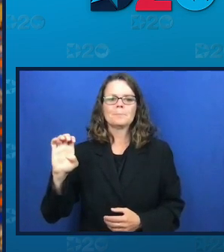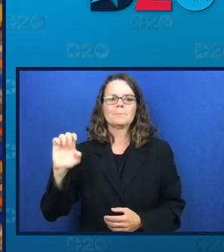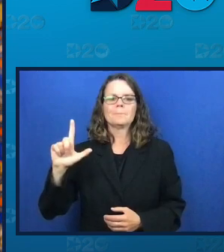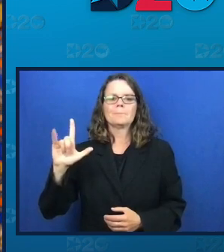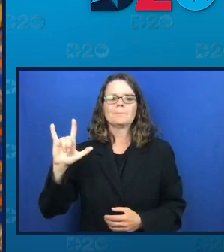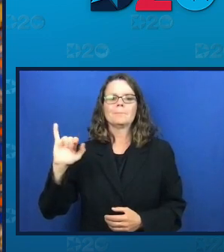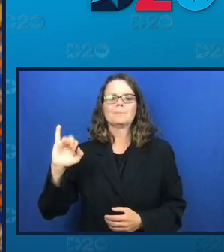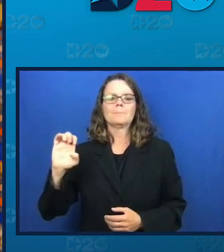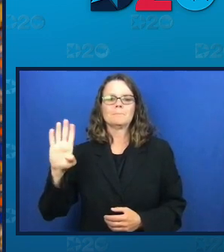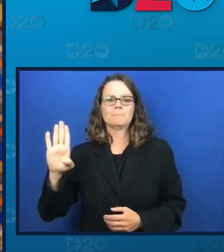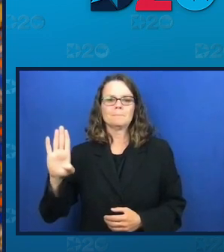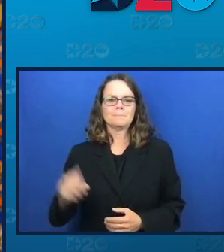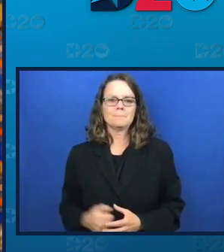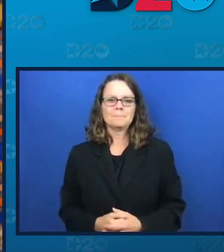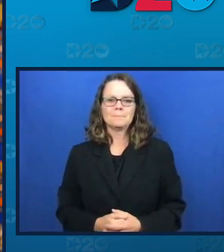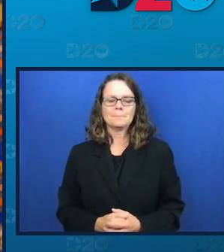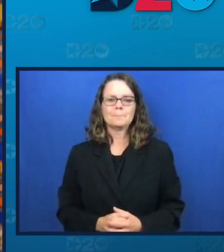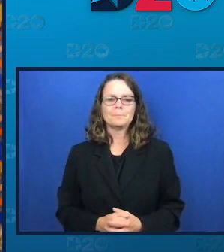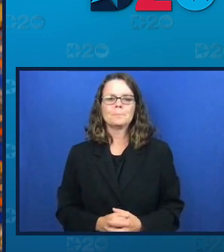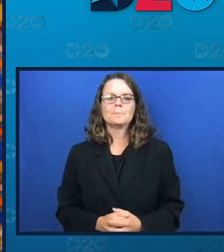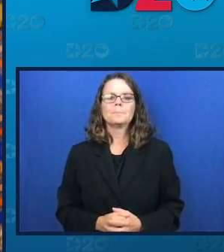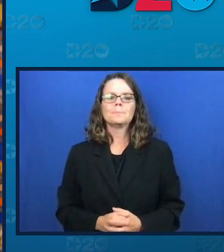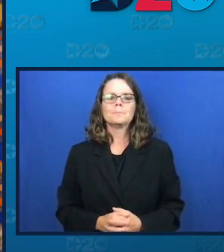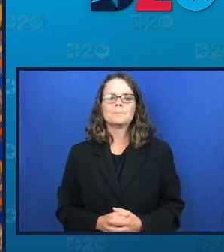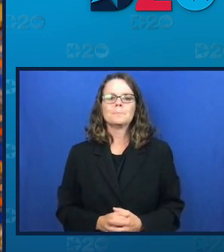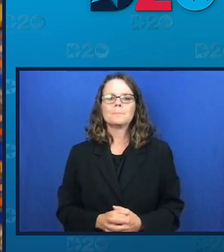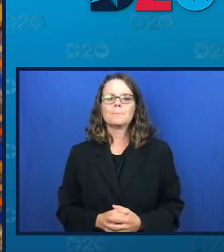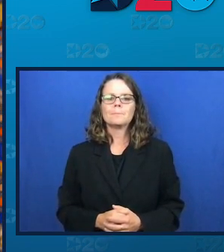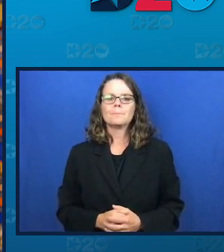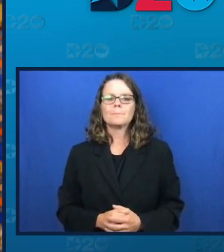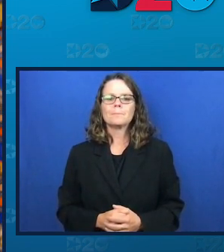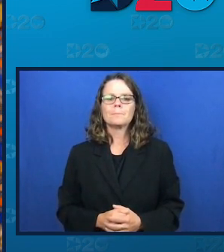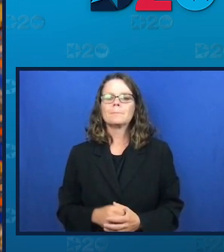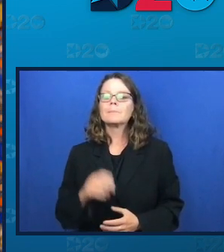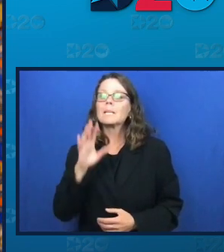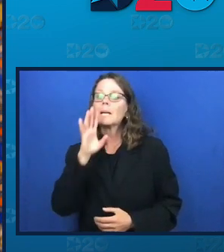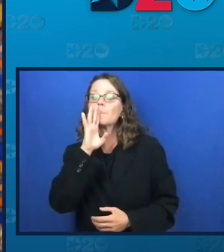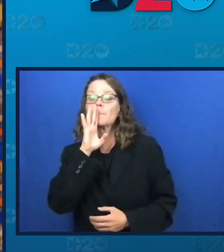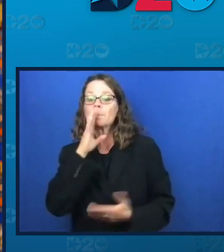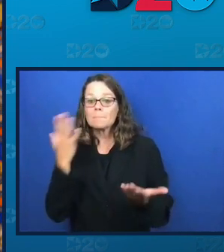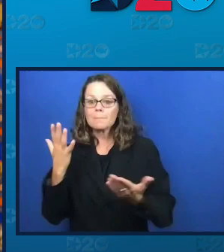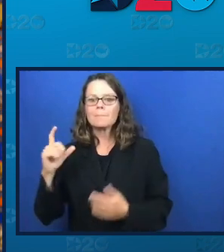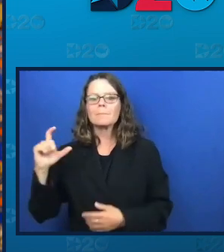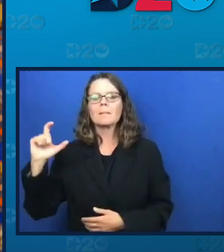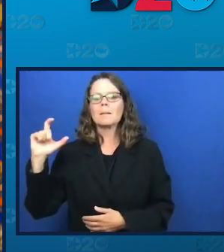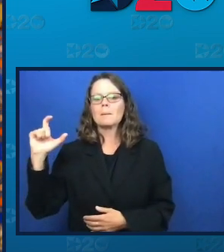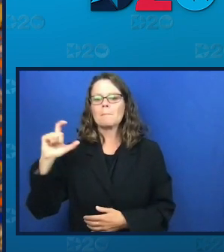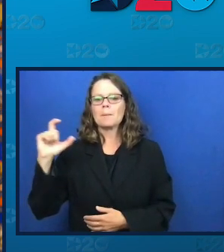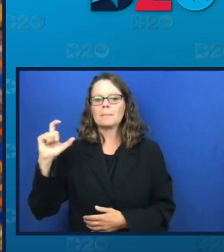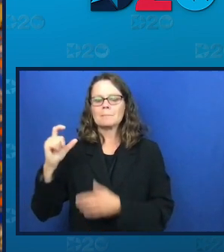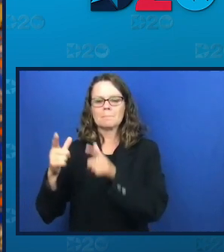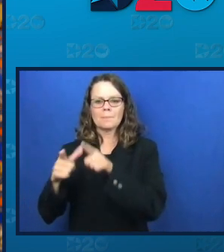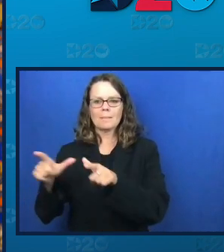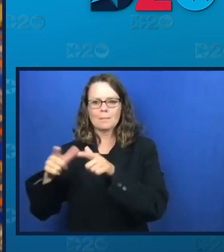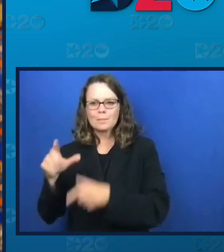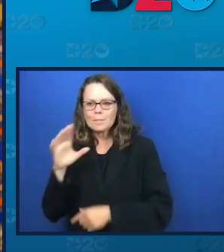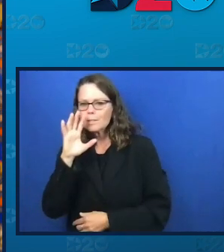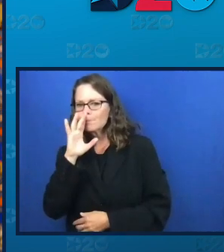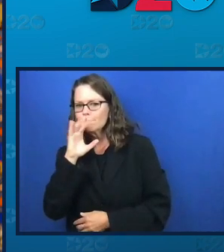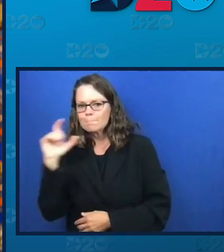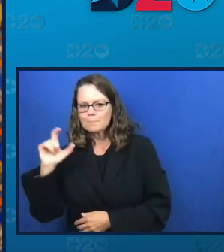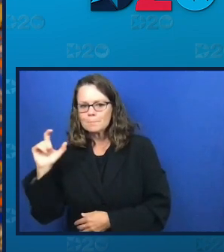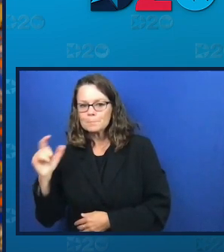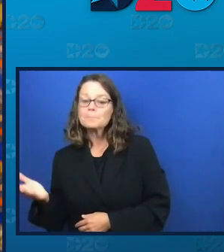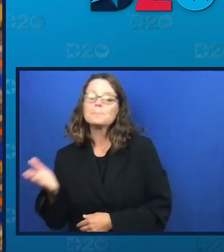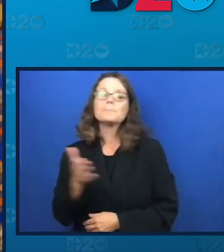Bismillahirrahmanirrahim. In the name of Allah, the Merciful, the Compassionate God. Ya Ilahun